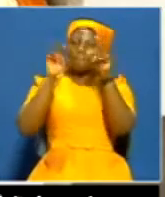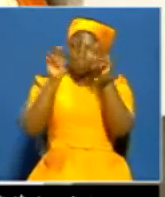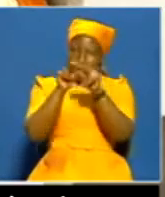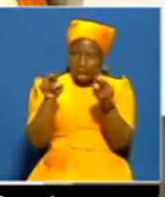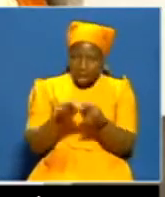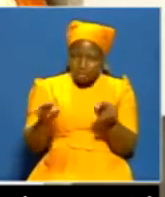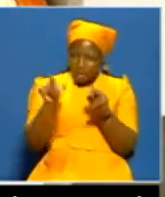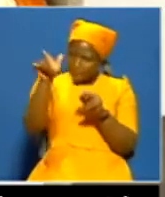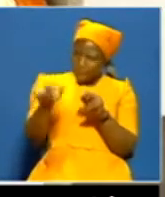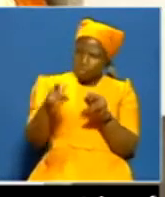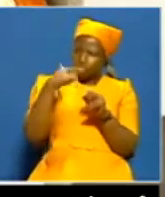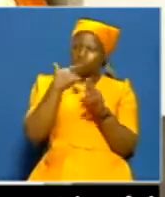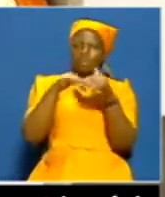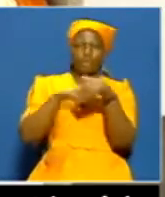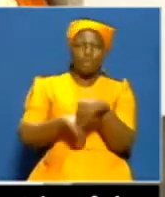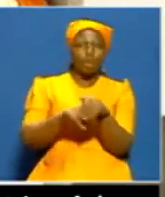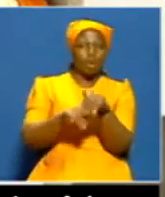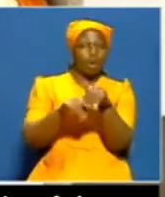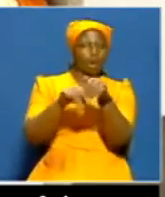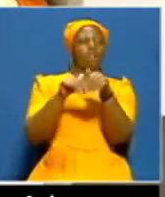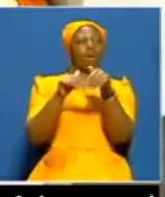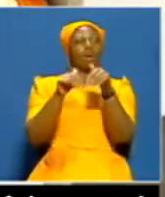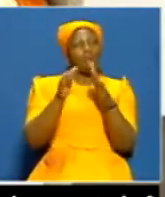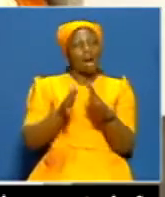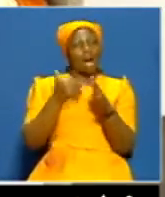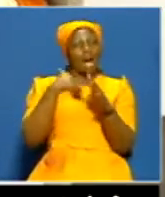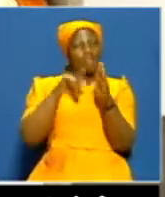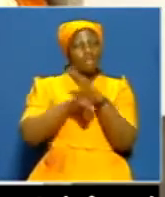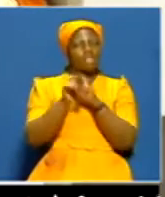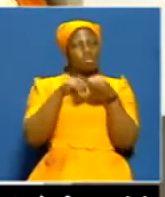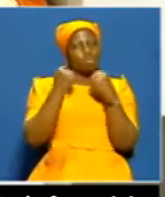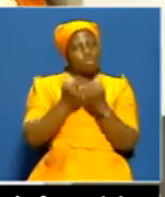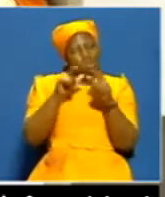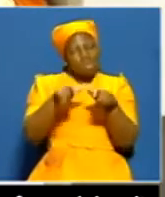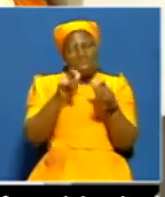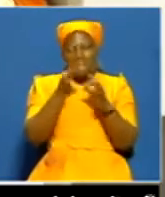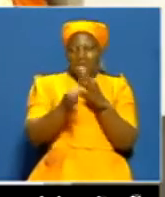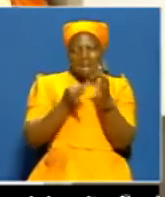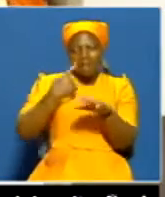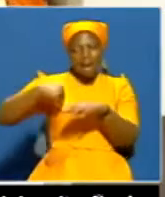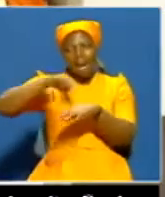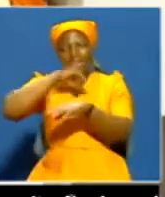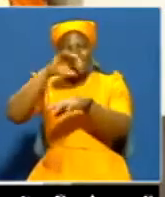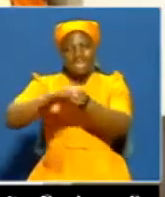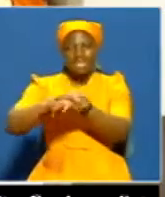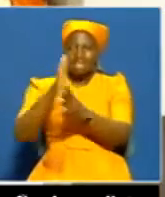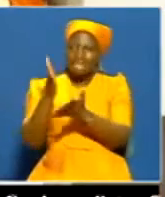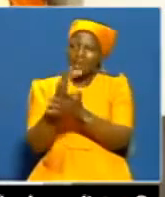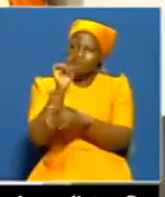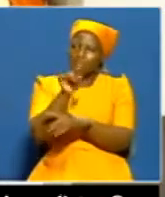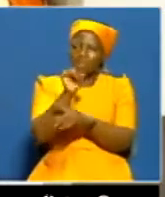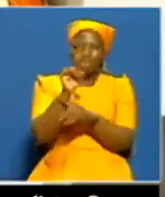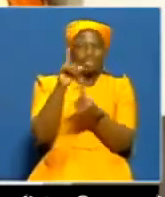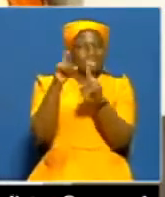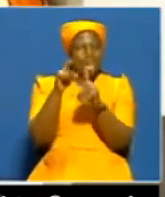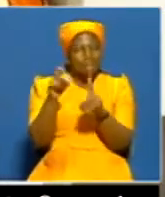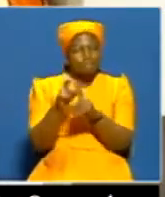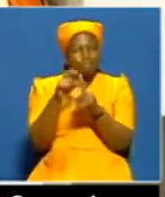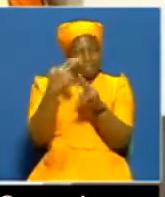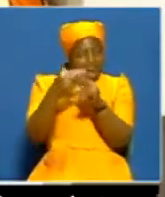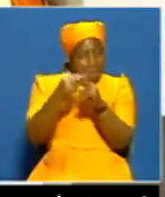followed, you know, he's got tons of followers on social media. If we get some of these more popular people in